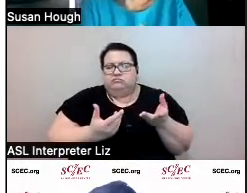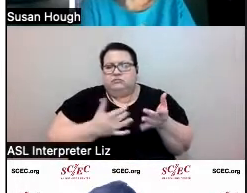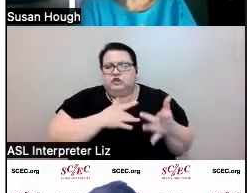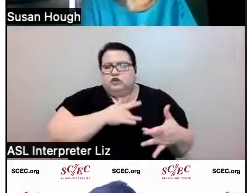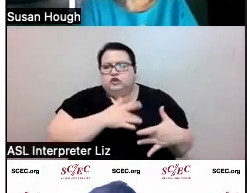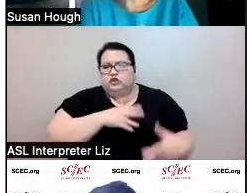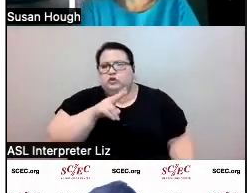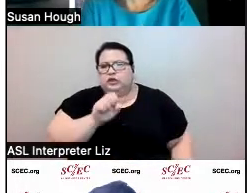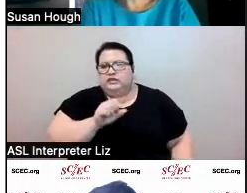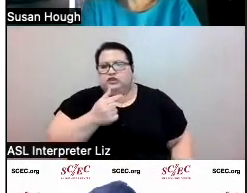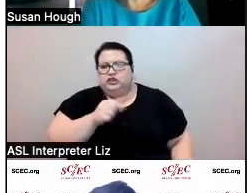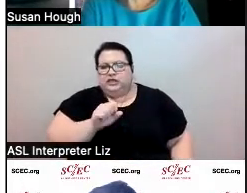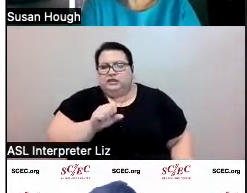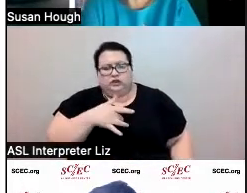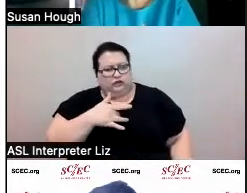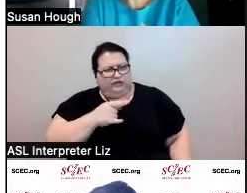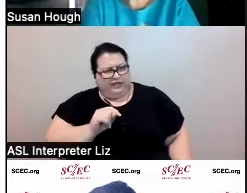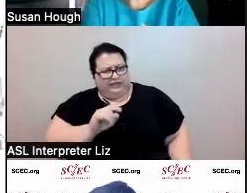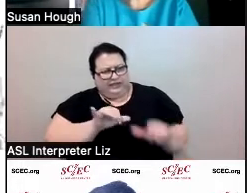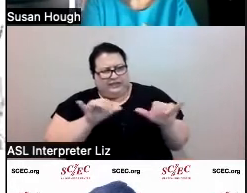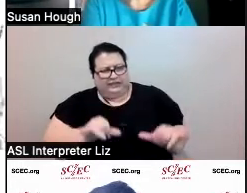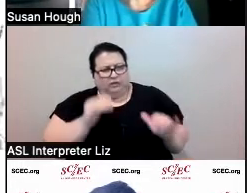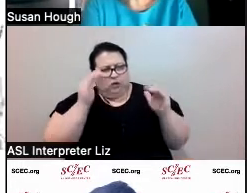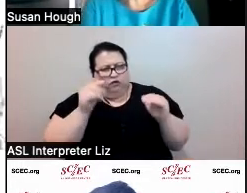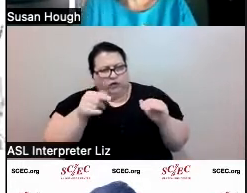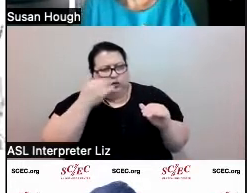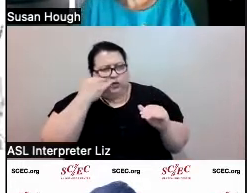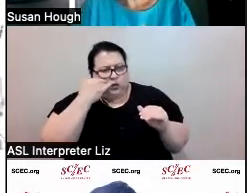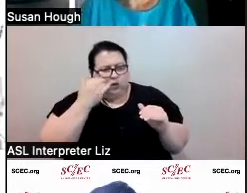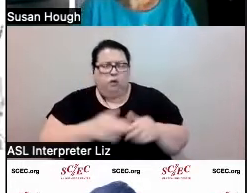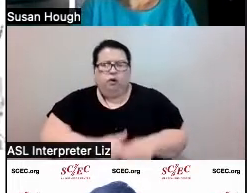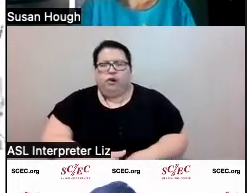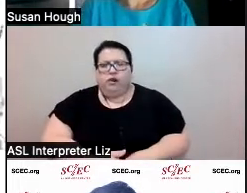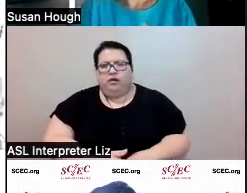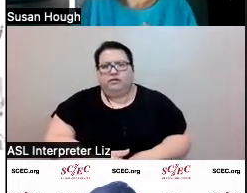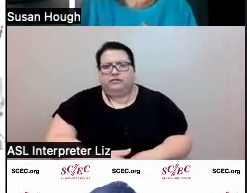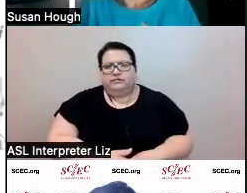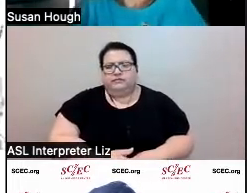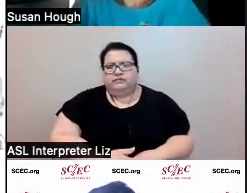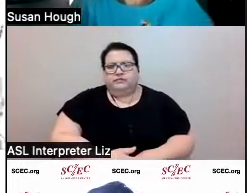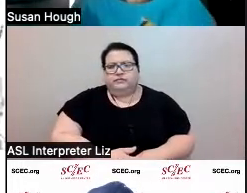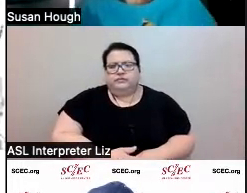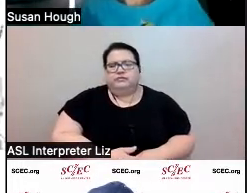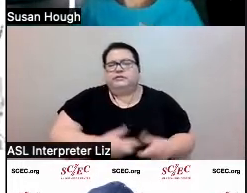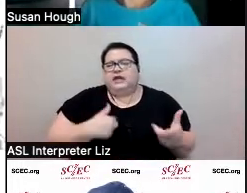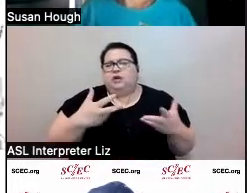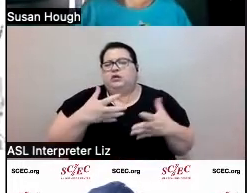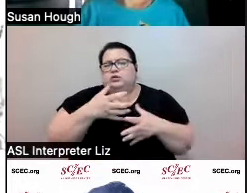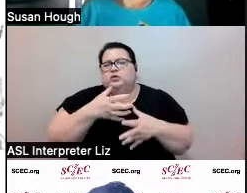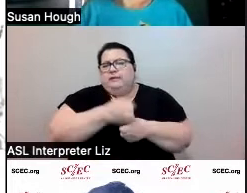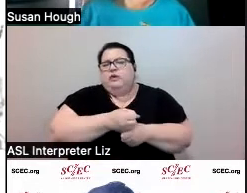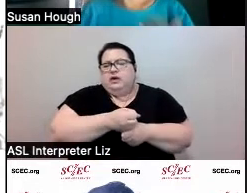the USGS Did You Feel It system, which hopefully you know is, oh no, so there's I wanted to summarize